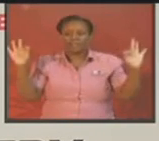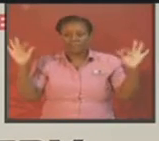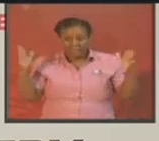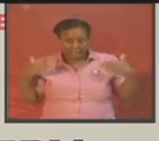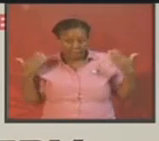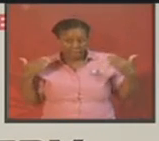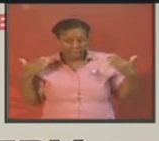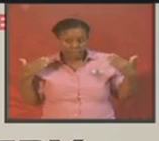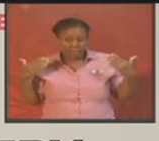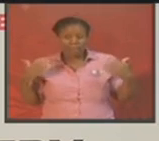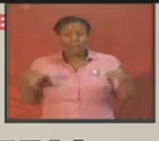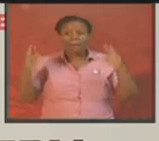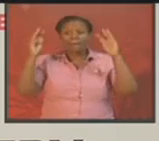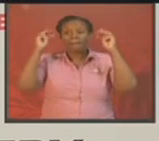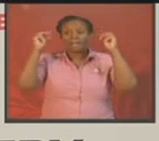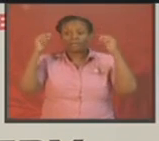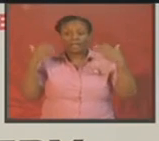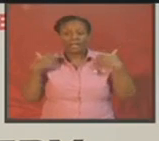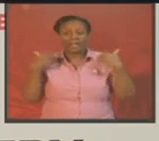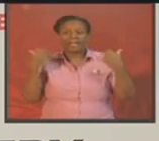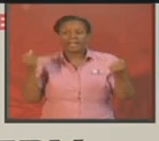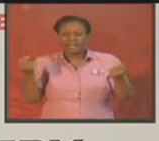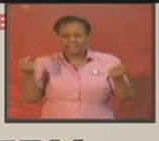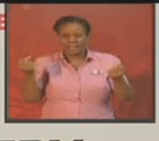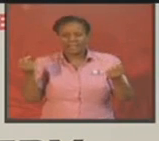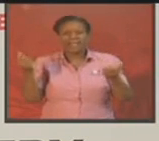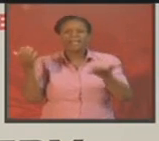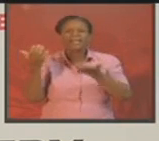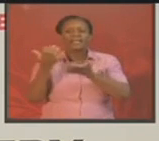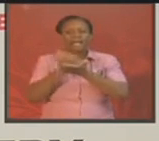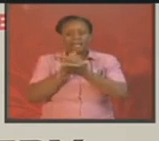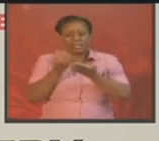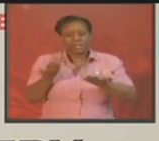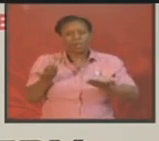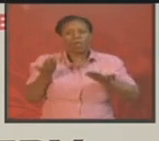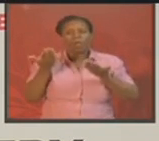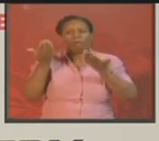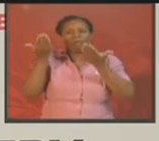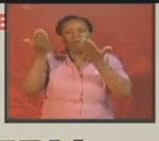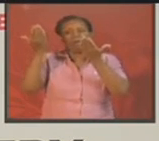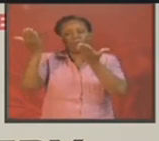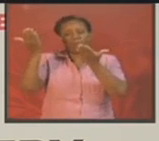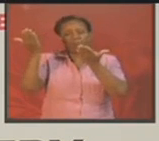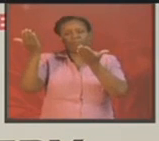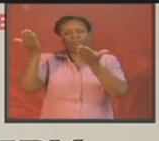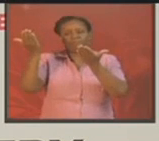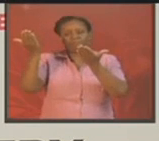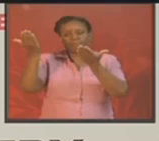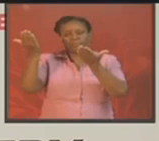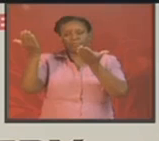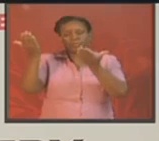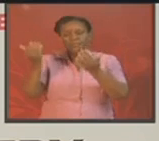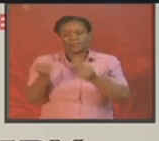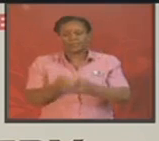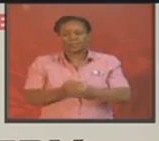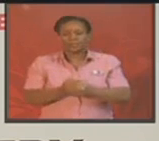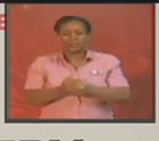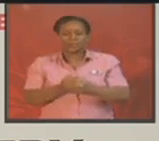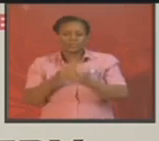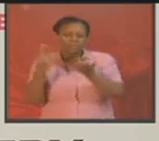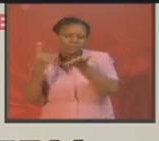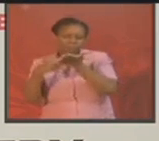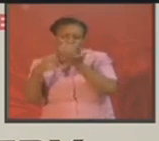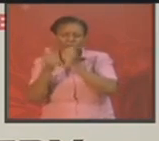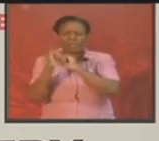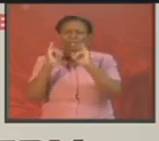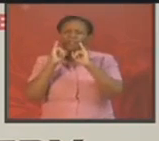received offers, and I spoke to this on an interview with The Guardian, I believe,